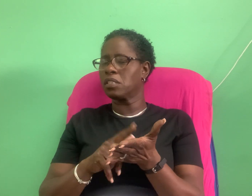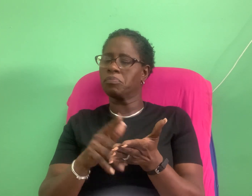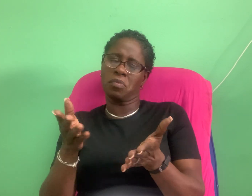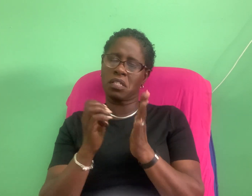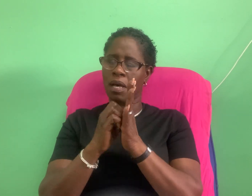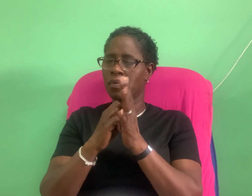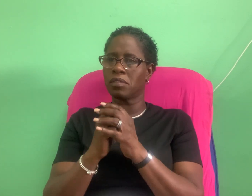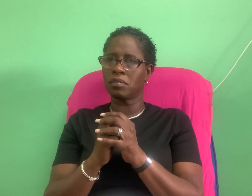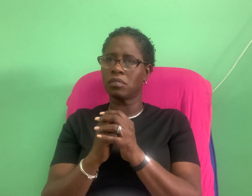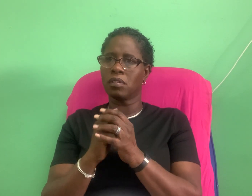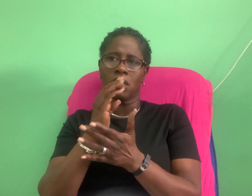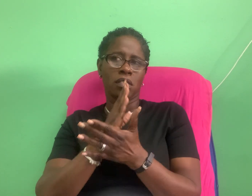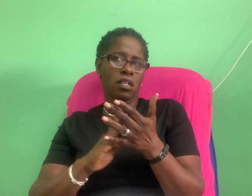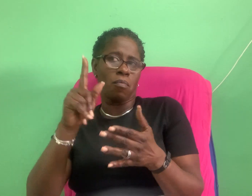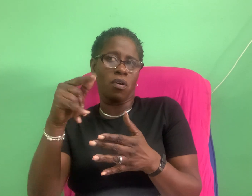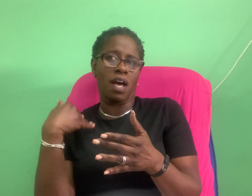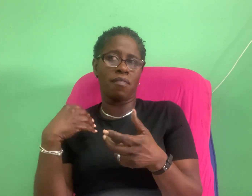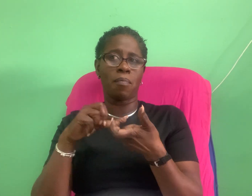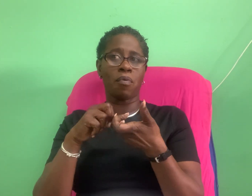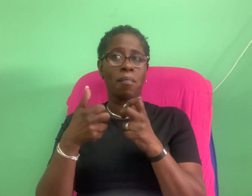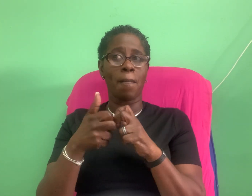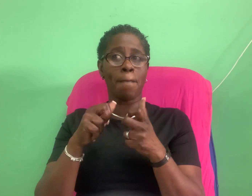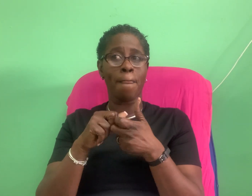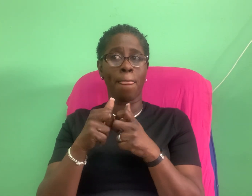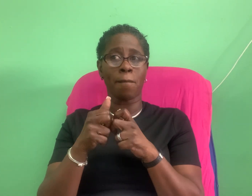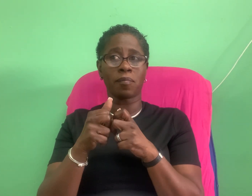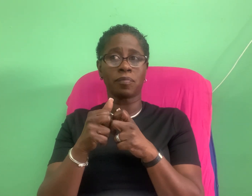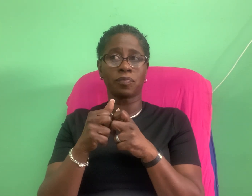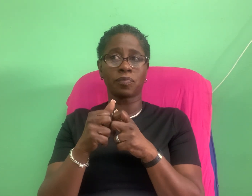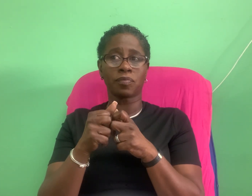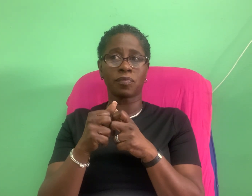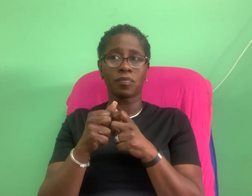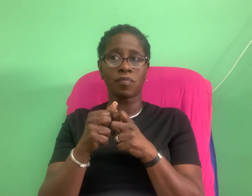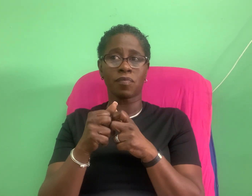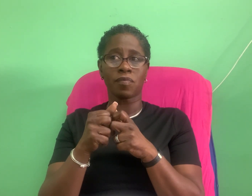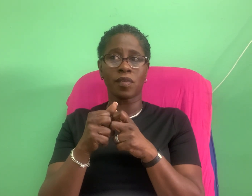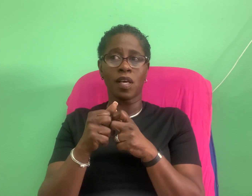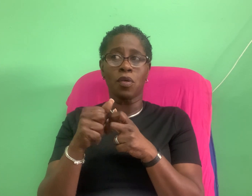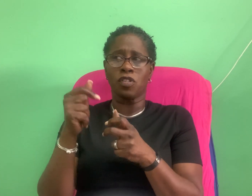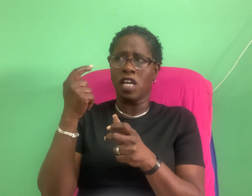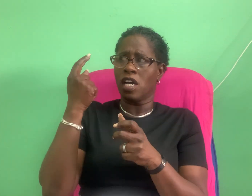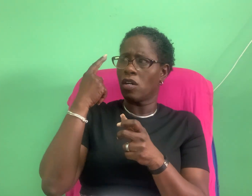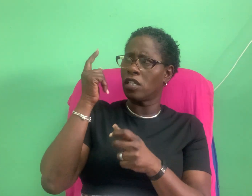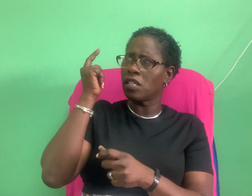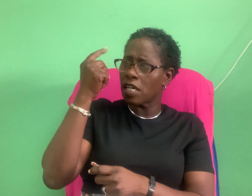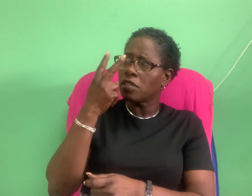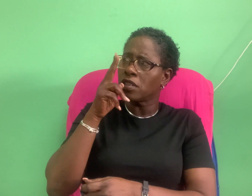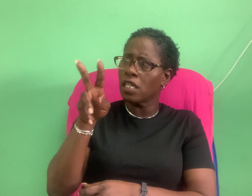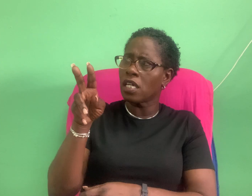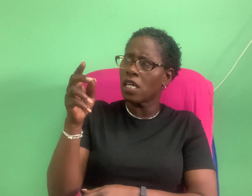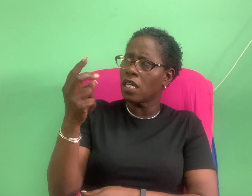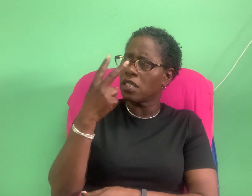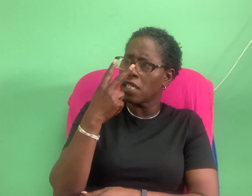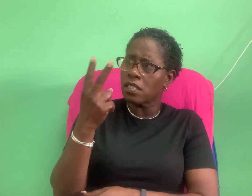scenario where somebody has a difficult time registering somebody else's intentions, registering somebody